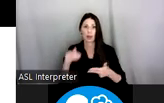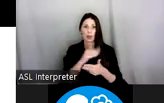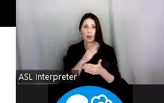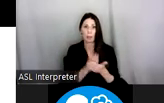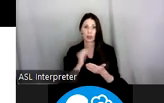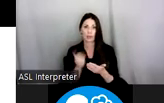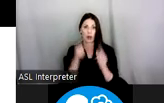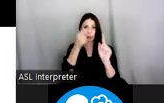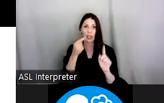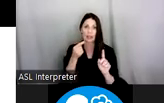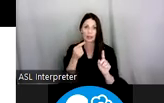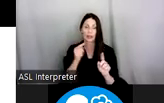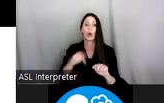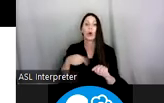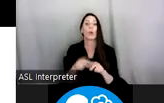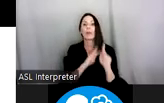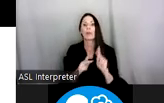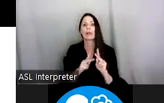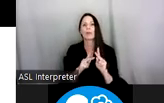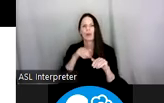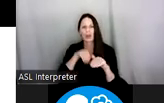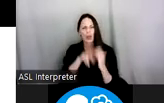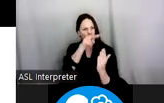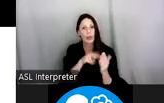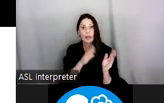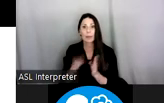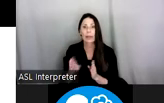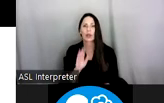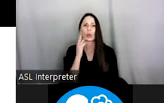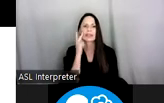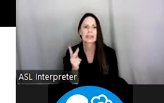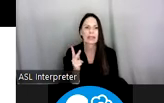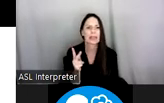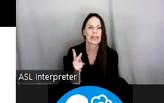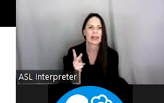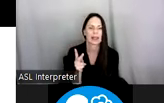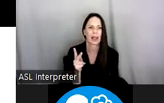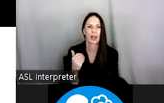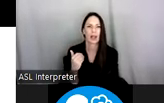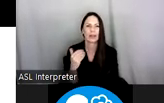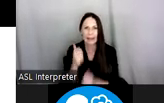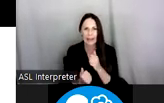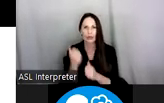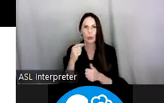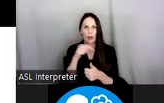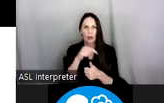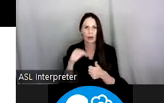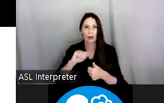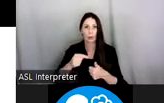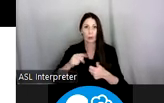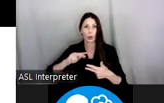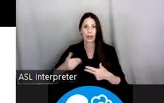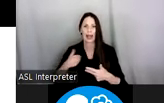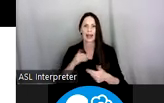When folks go into the plan, you'll see like there's these sort of each one of these bullet points has its own